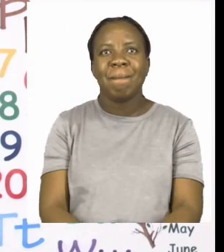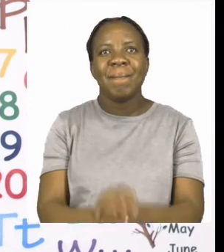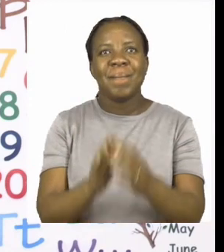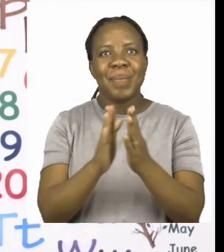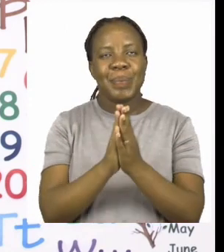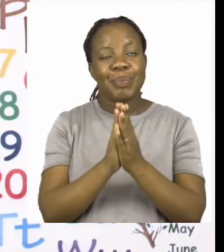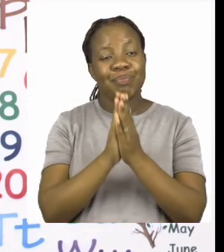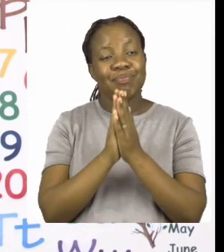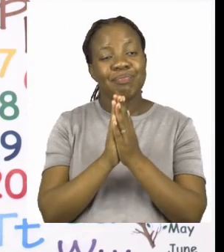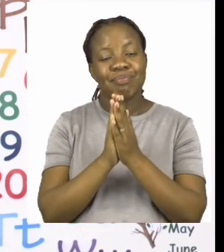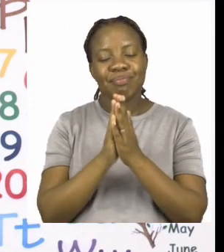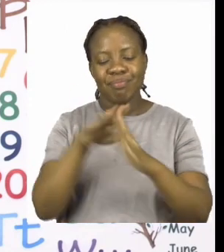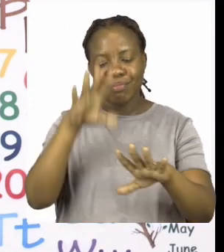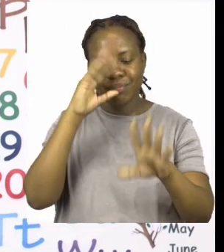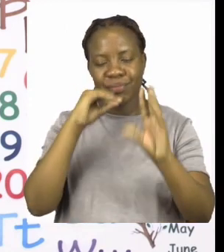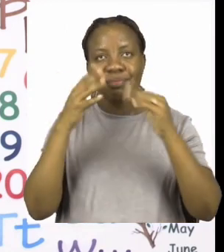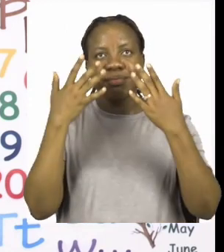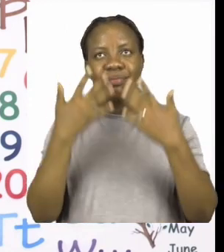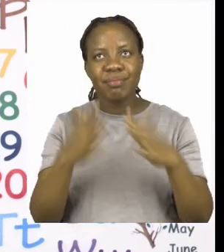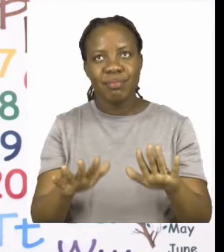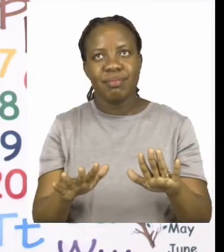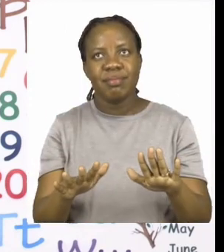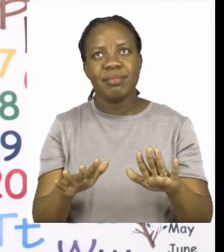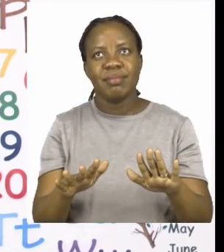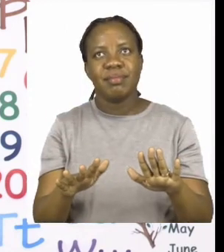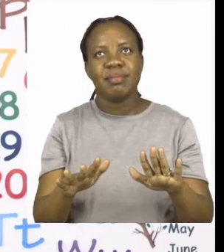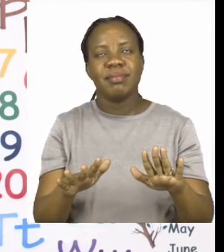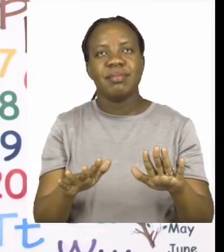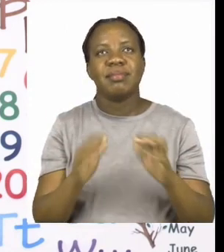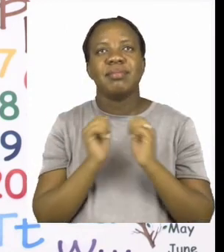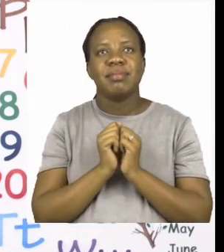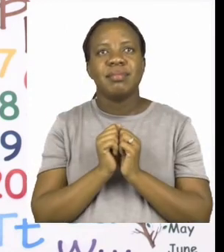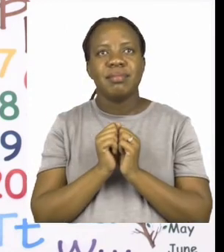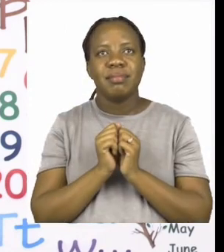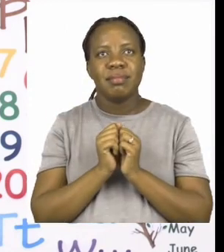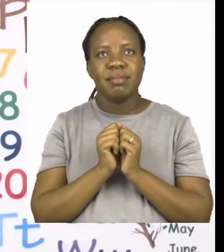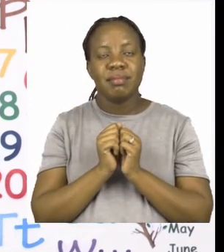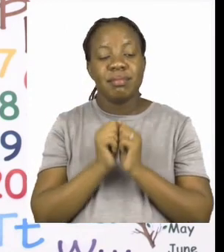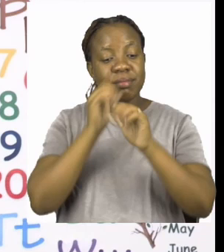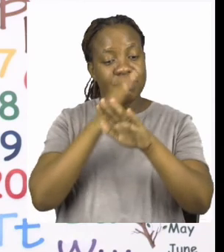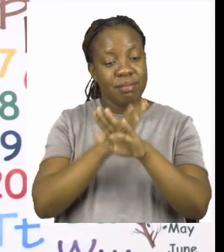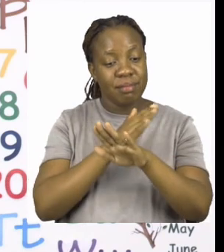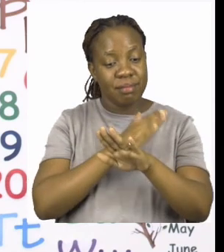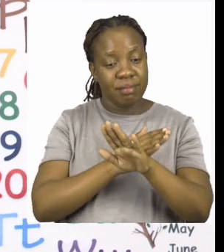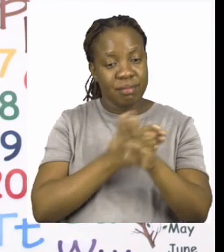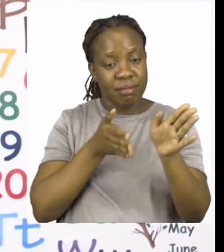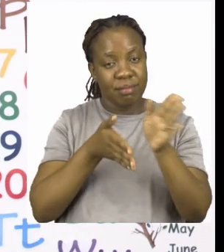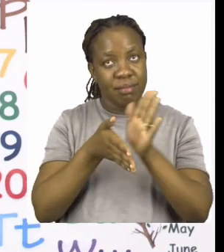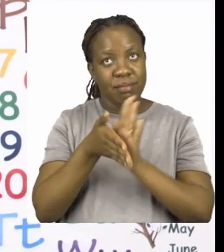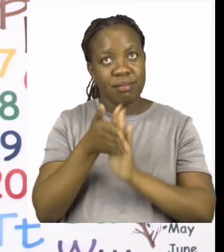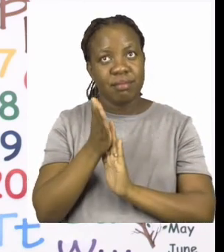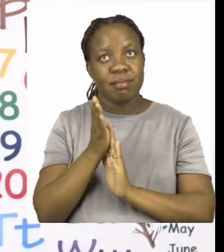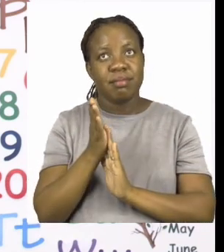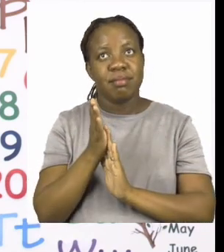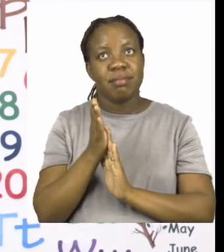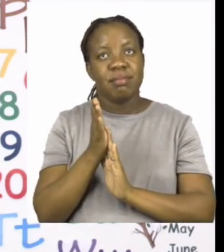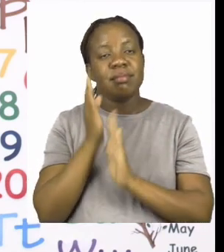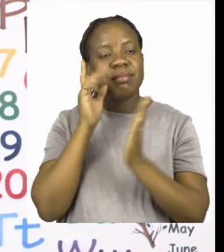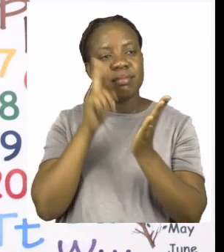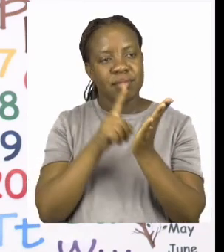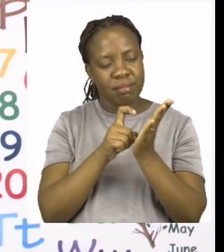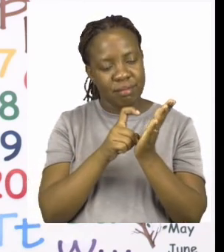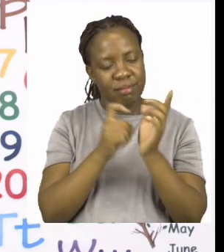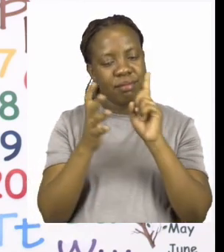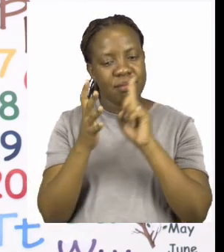We came to the end of our lesson today. So before we go home, we need to